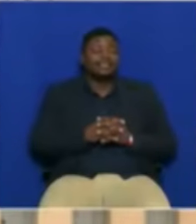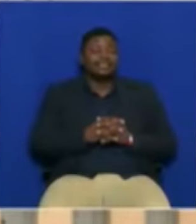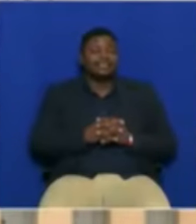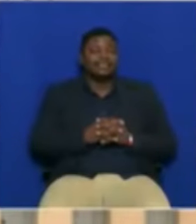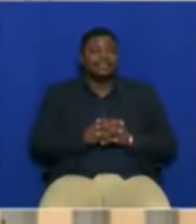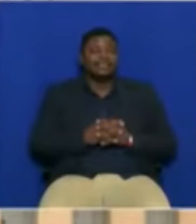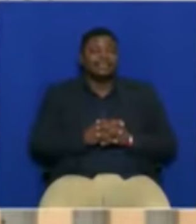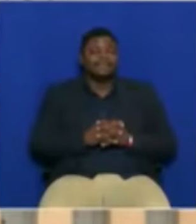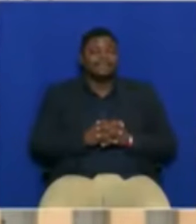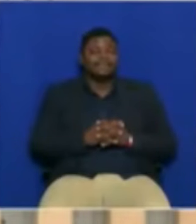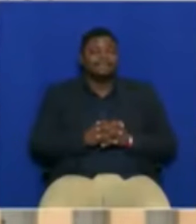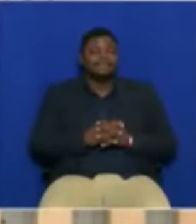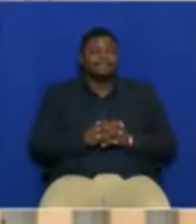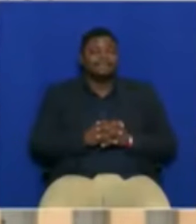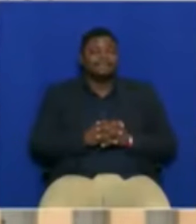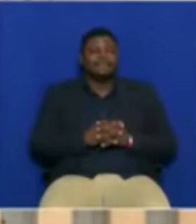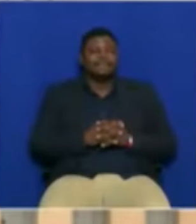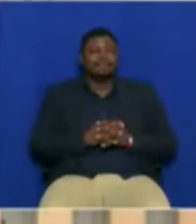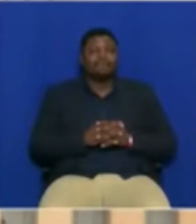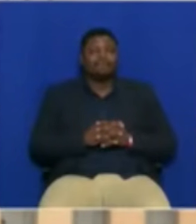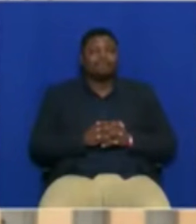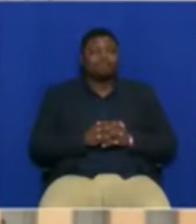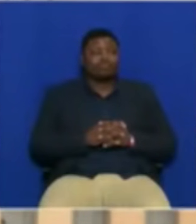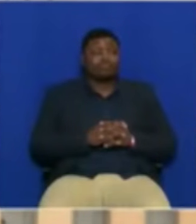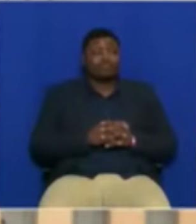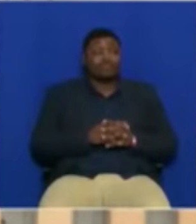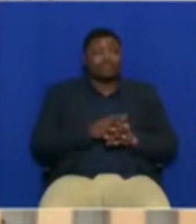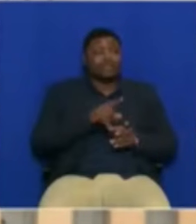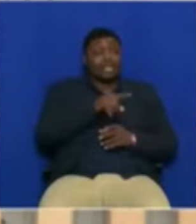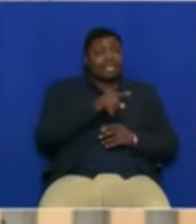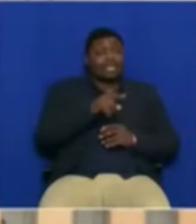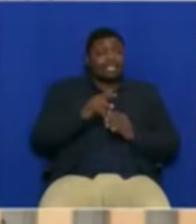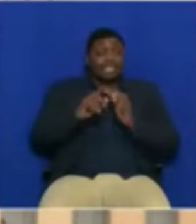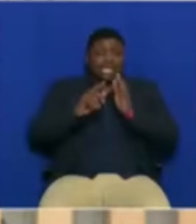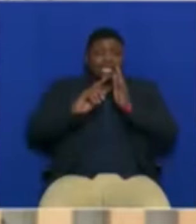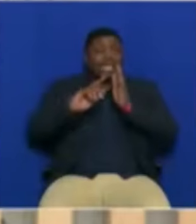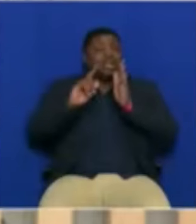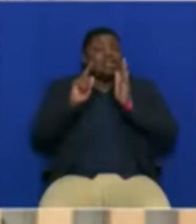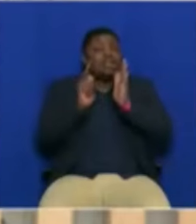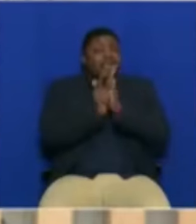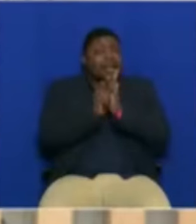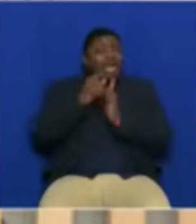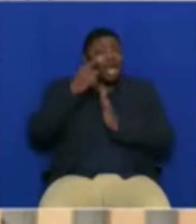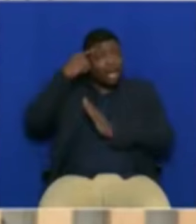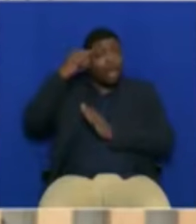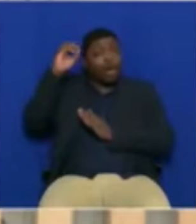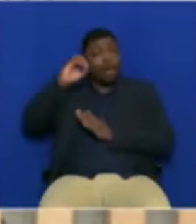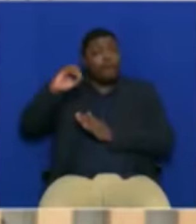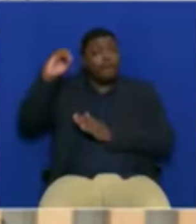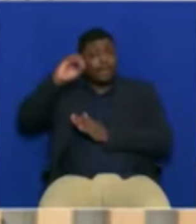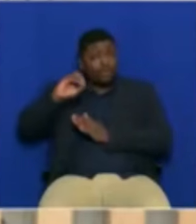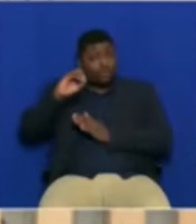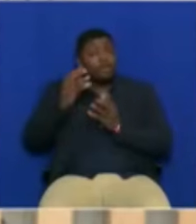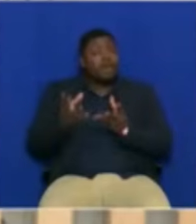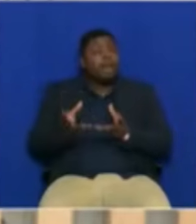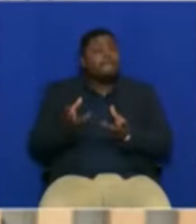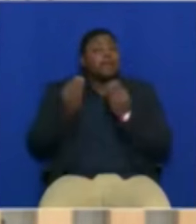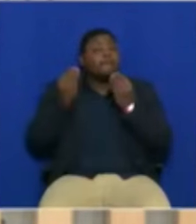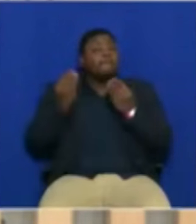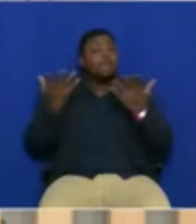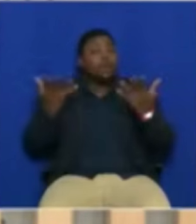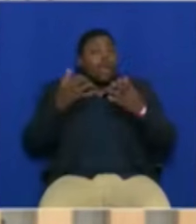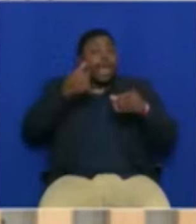this is the legal opinion that was sought internally within the inspectorate regarding the